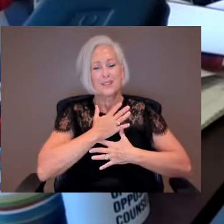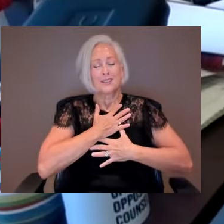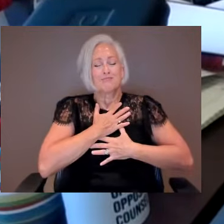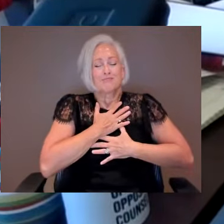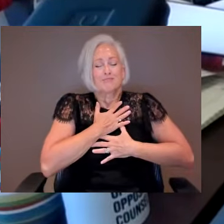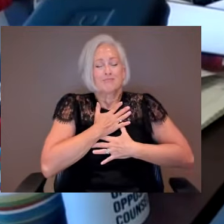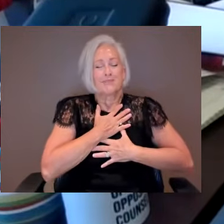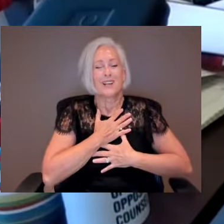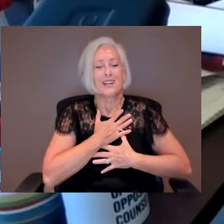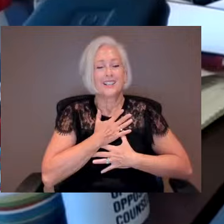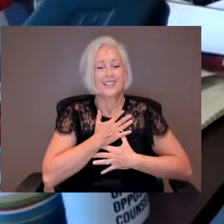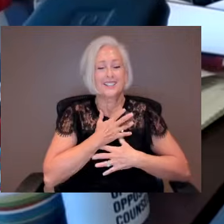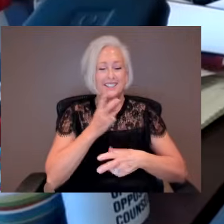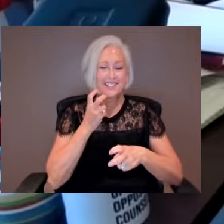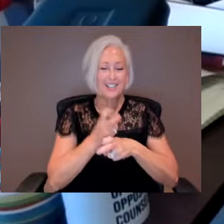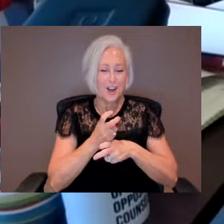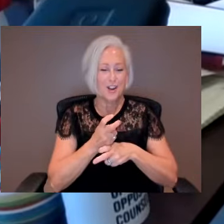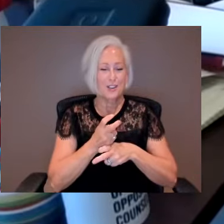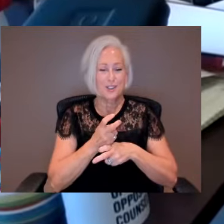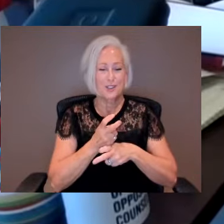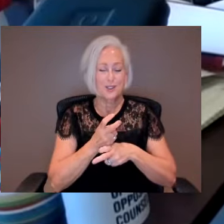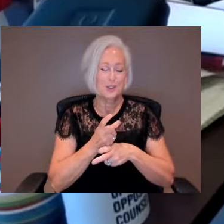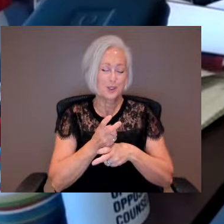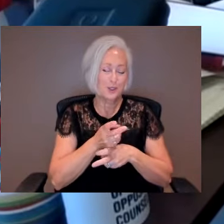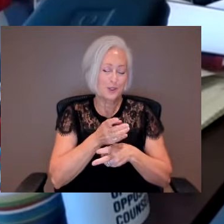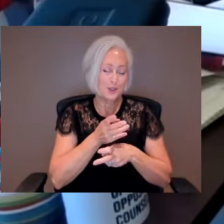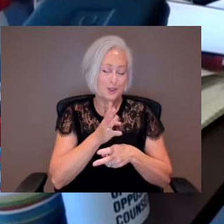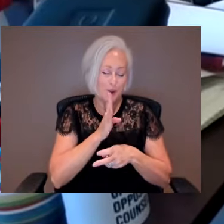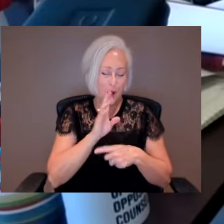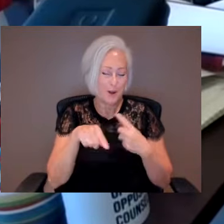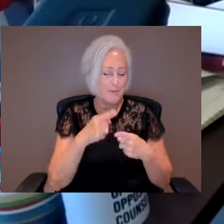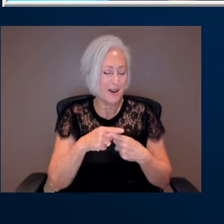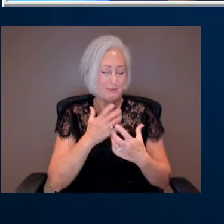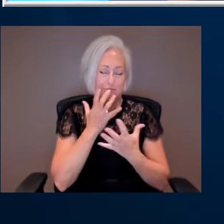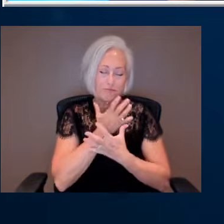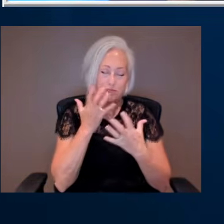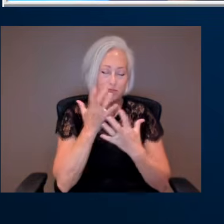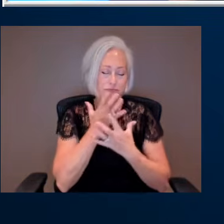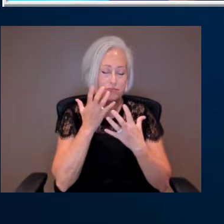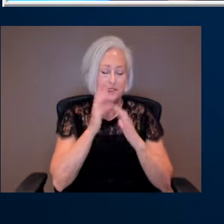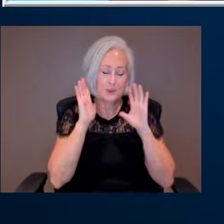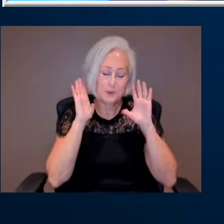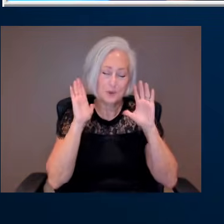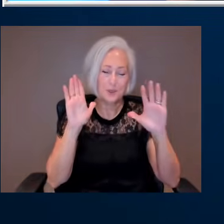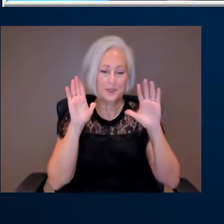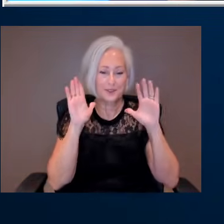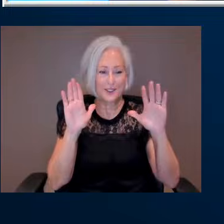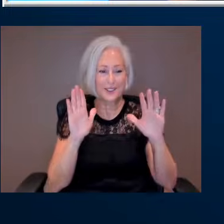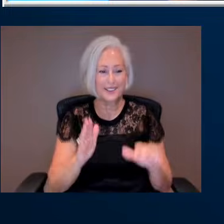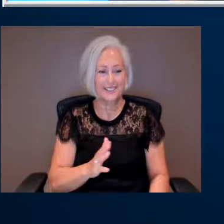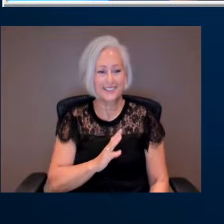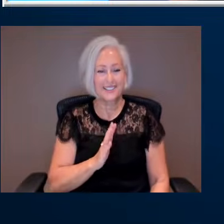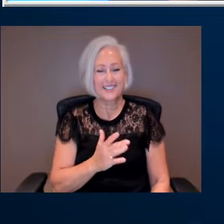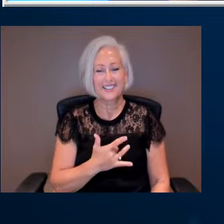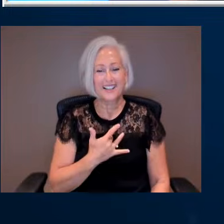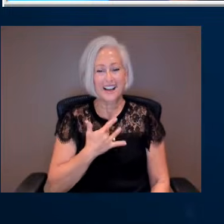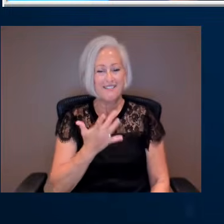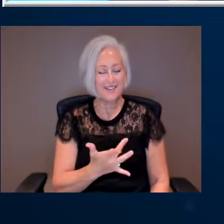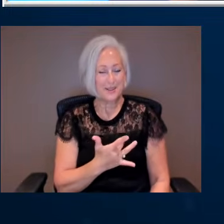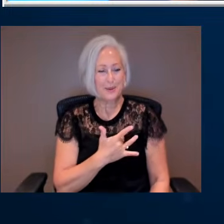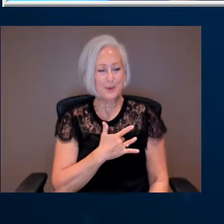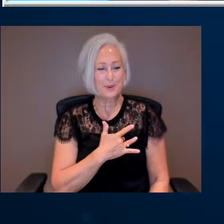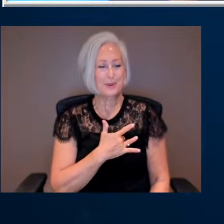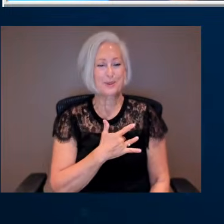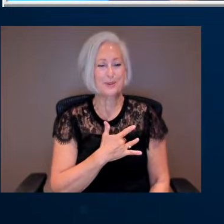it's hard to talk about because it's so wonderful. It just hit me. It just hit me though,